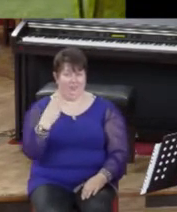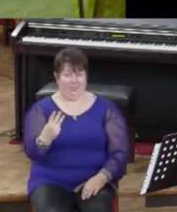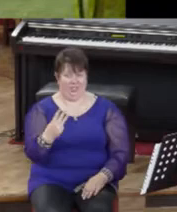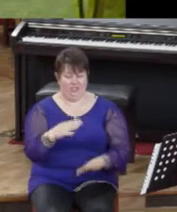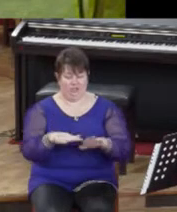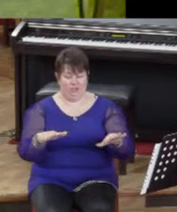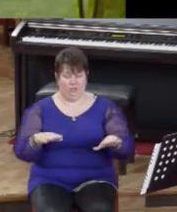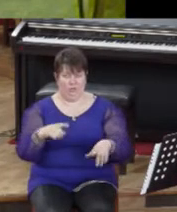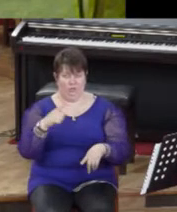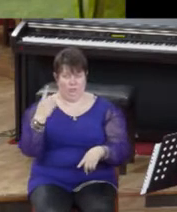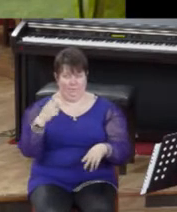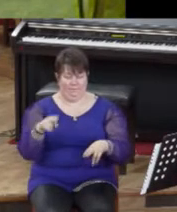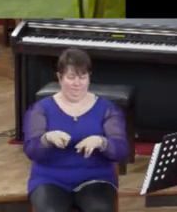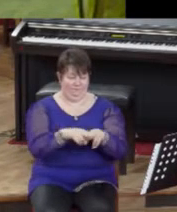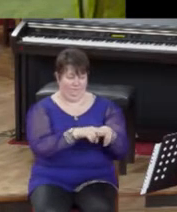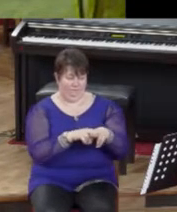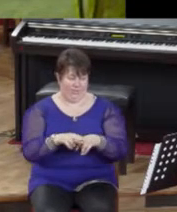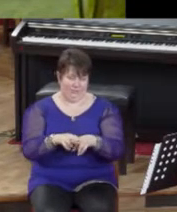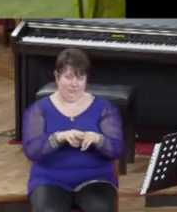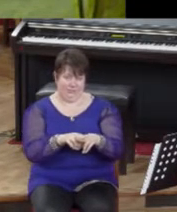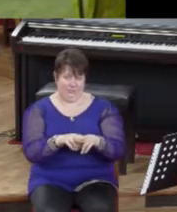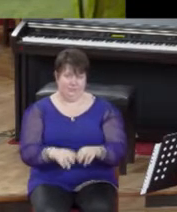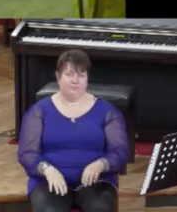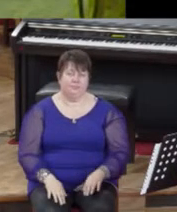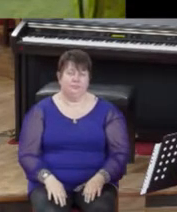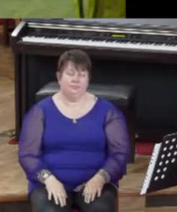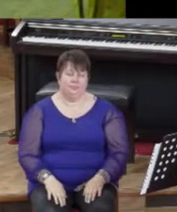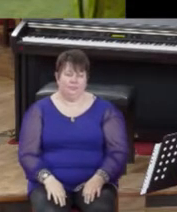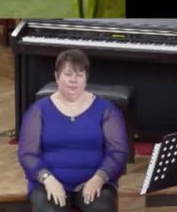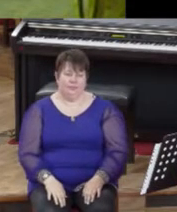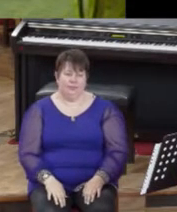in the one family to be baptized.